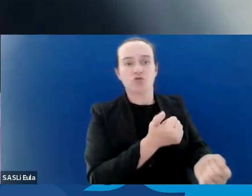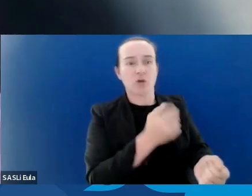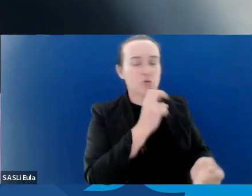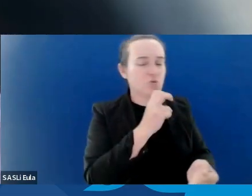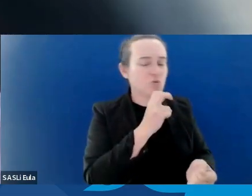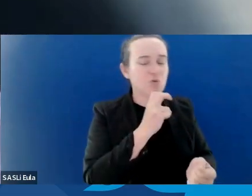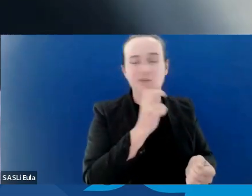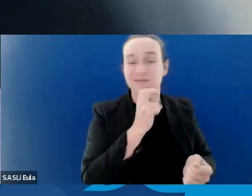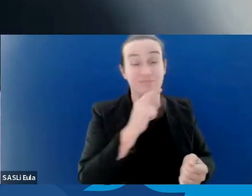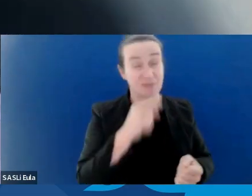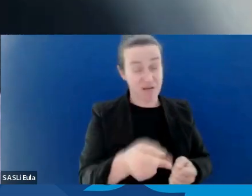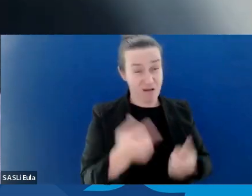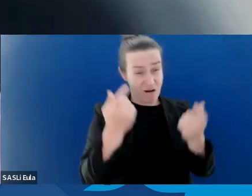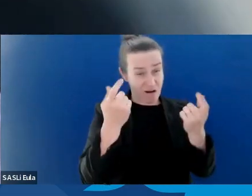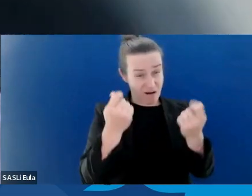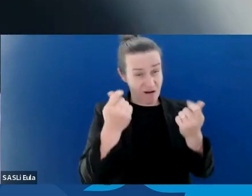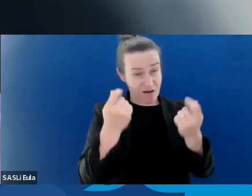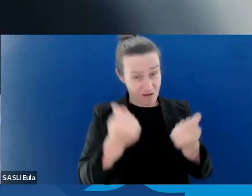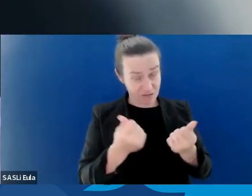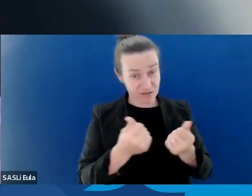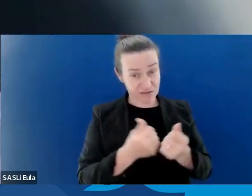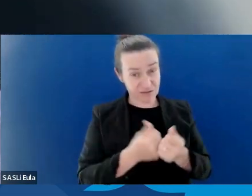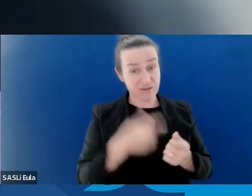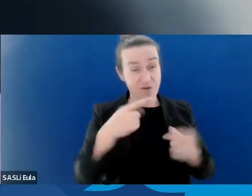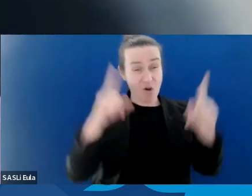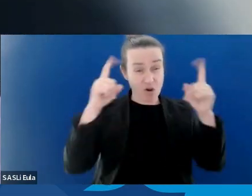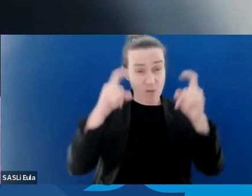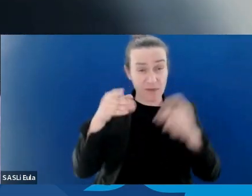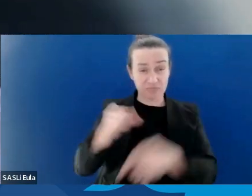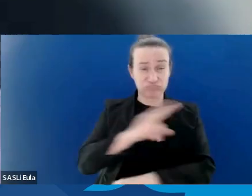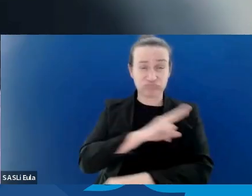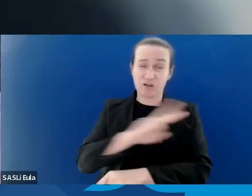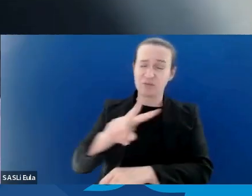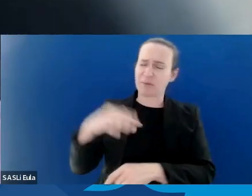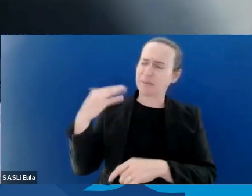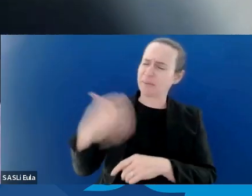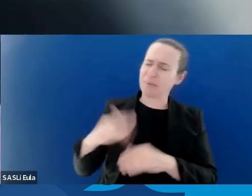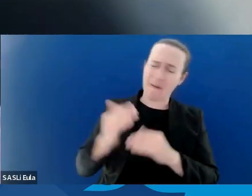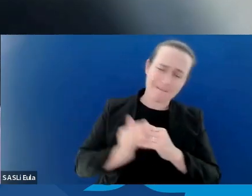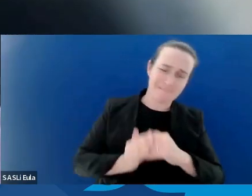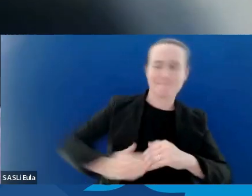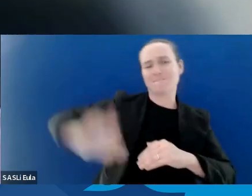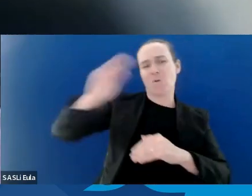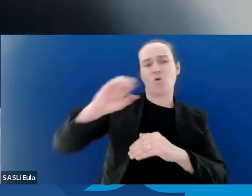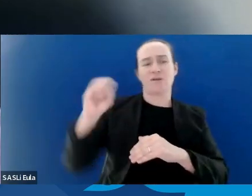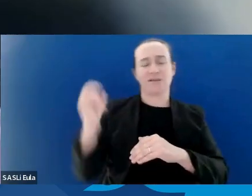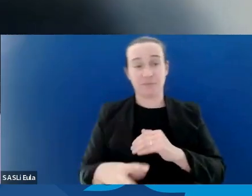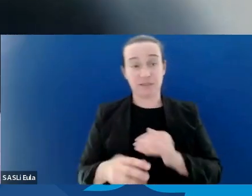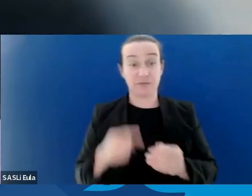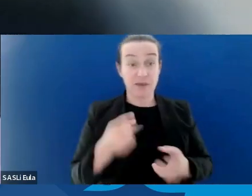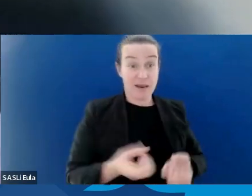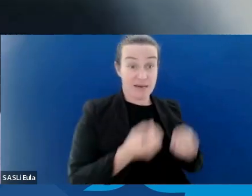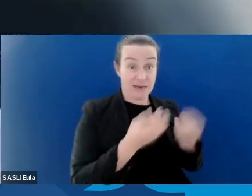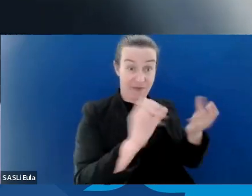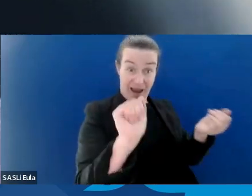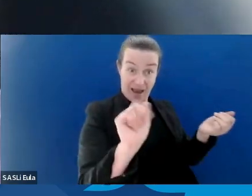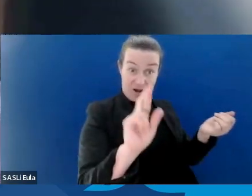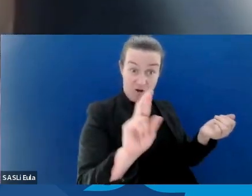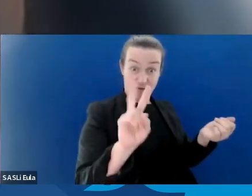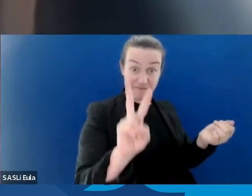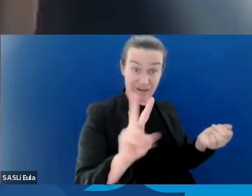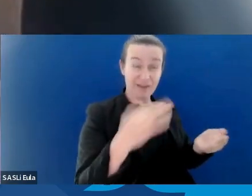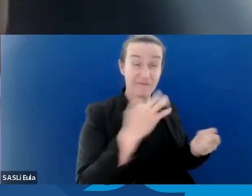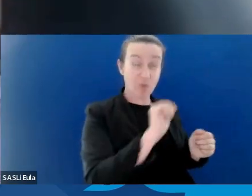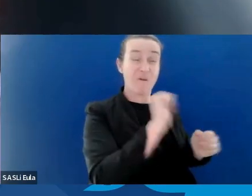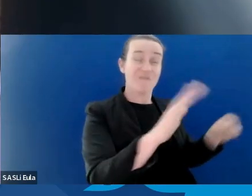the cost of treating complications in hospital is a lot higher. The cost of providing ARVs for a